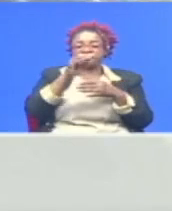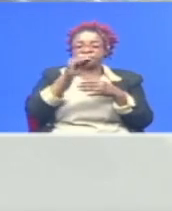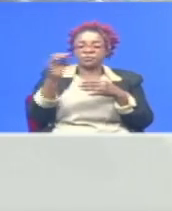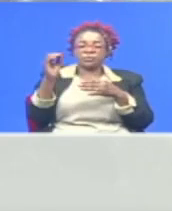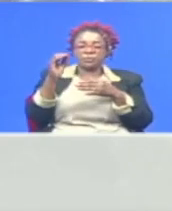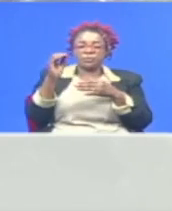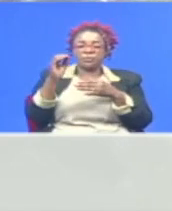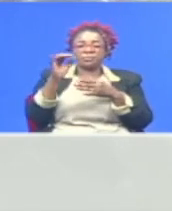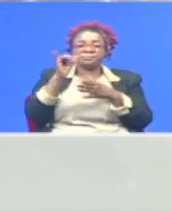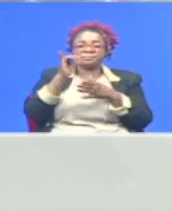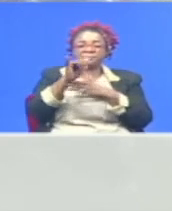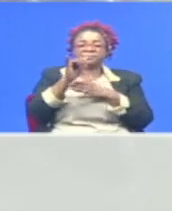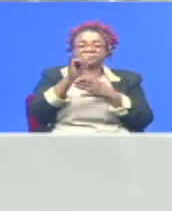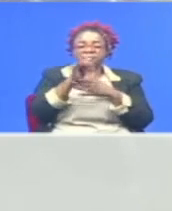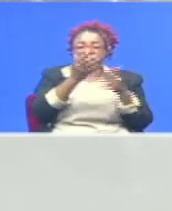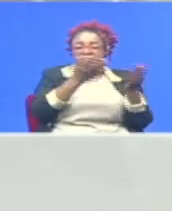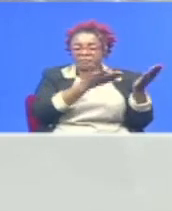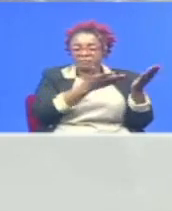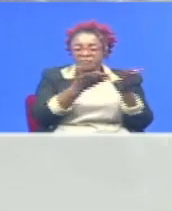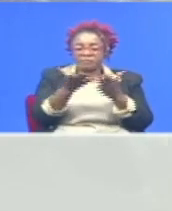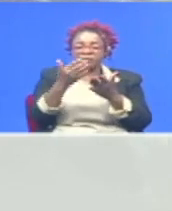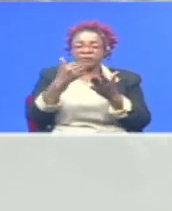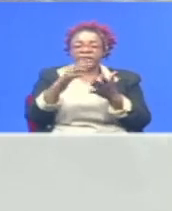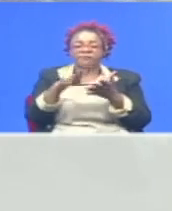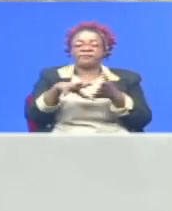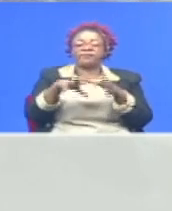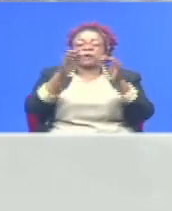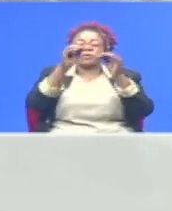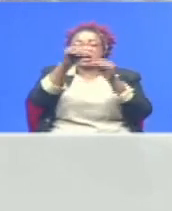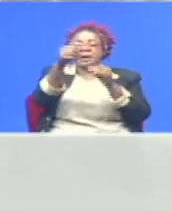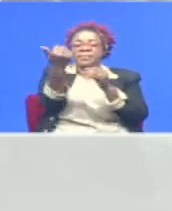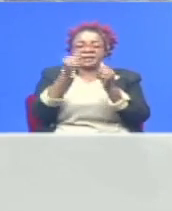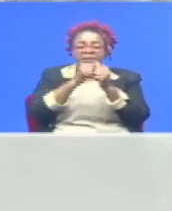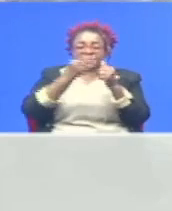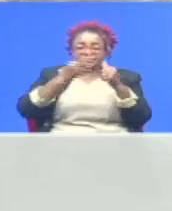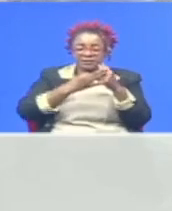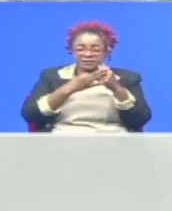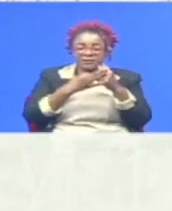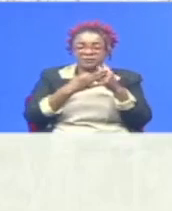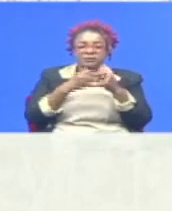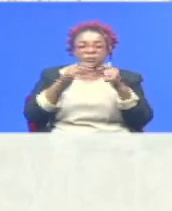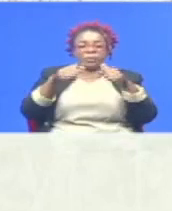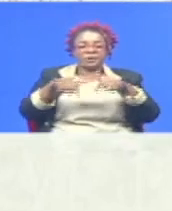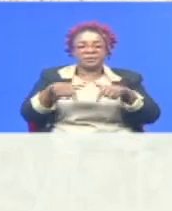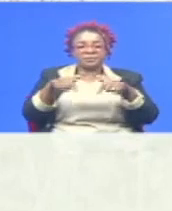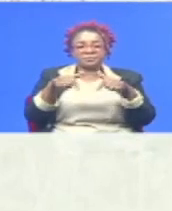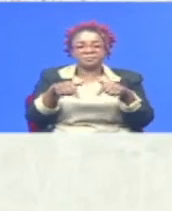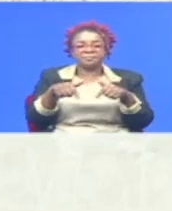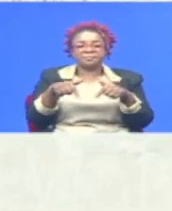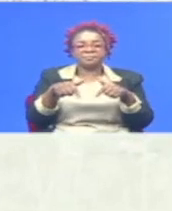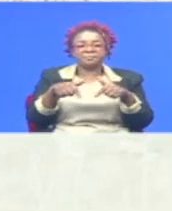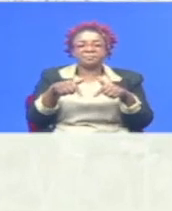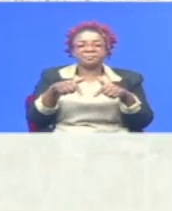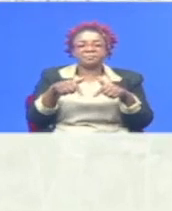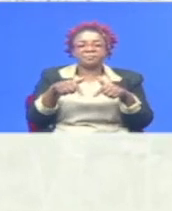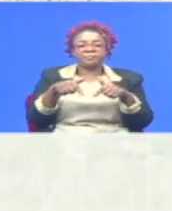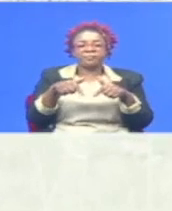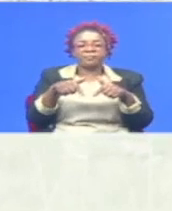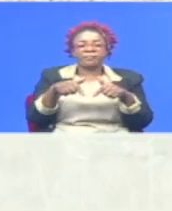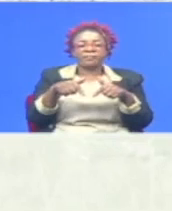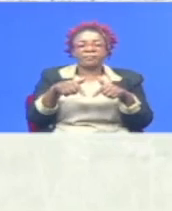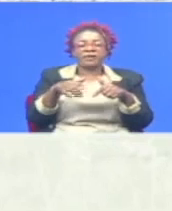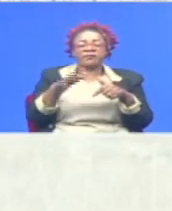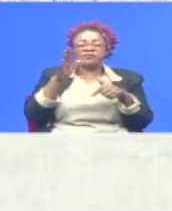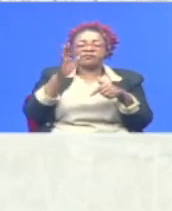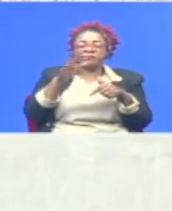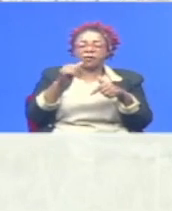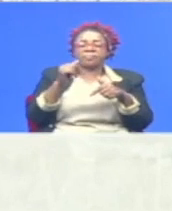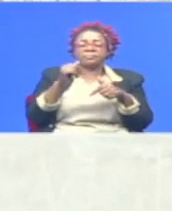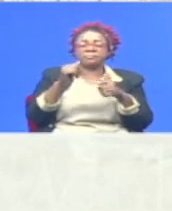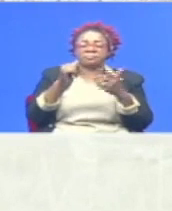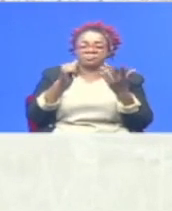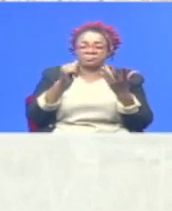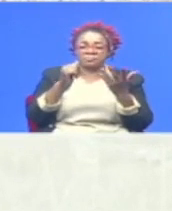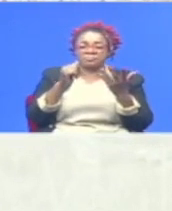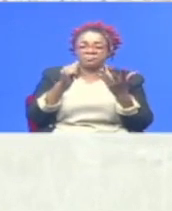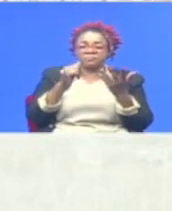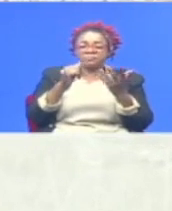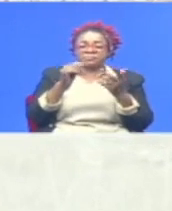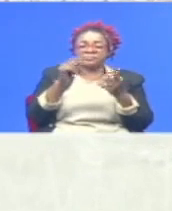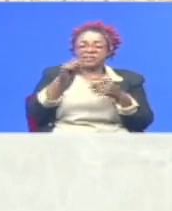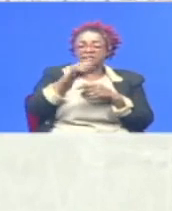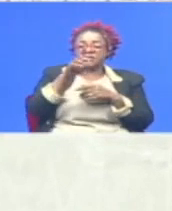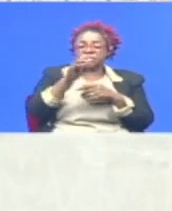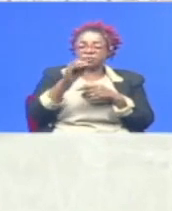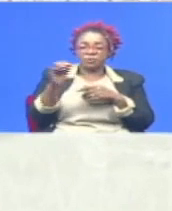came and they found some other 18 bongos which were held at the conservancy here. These animals were coming right from the captive setup in the